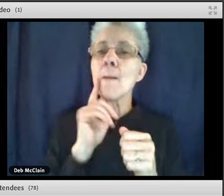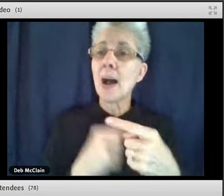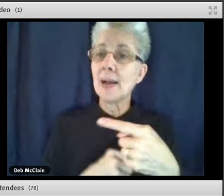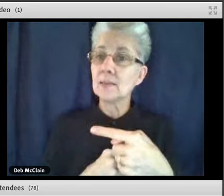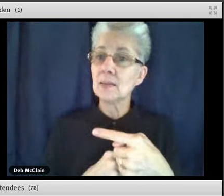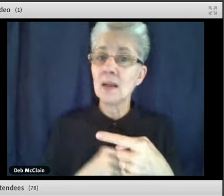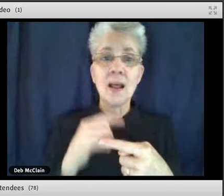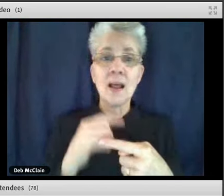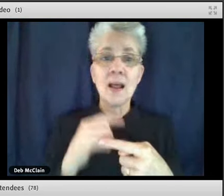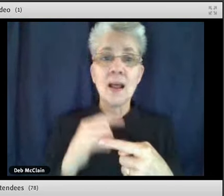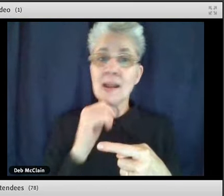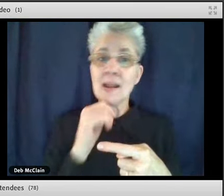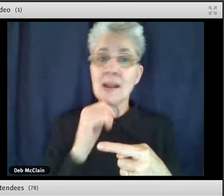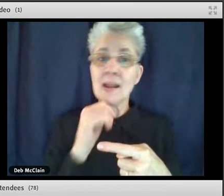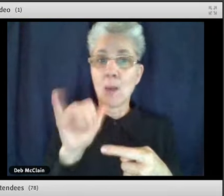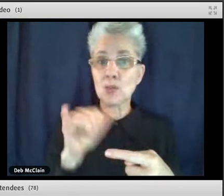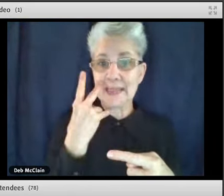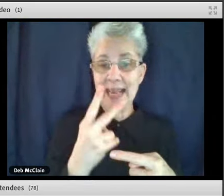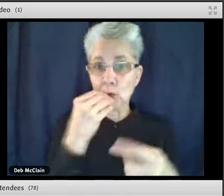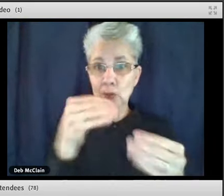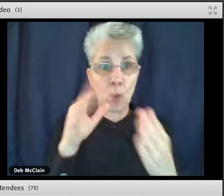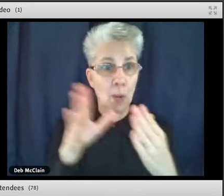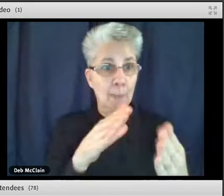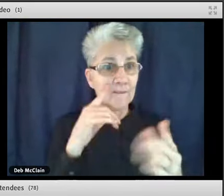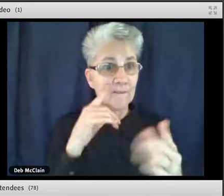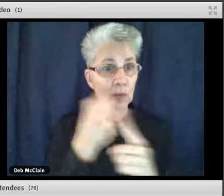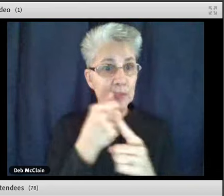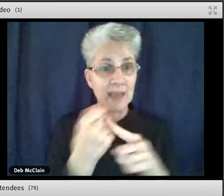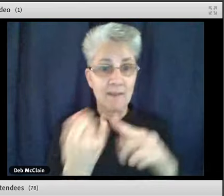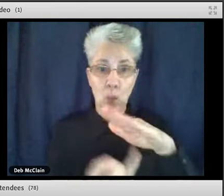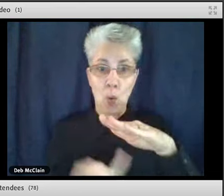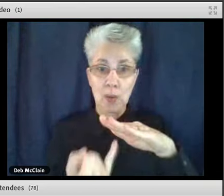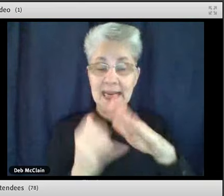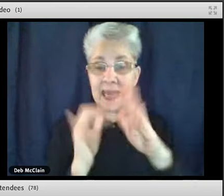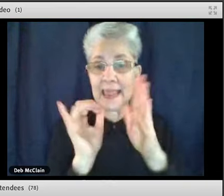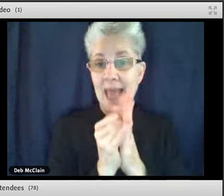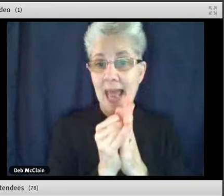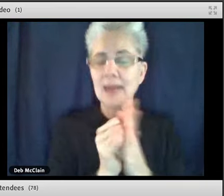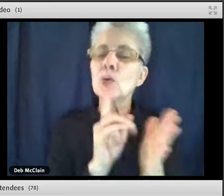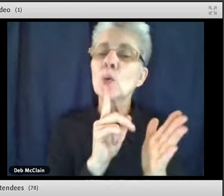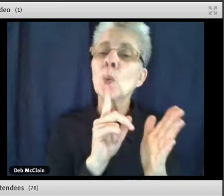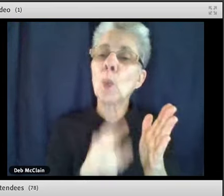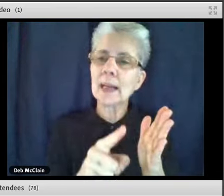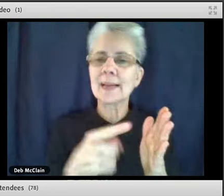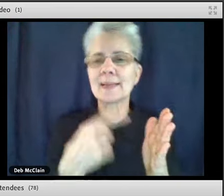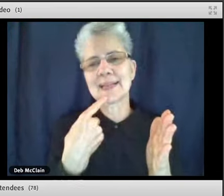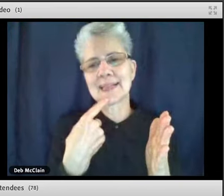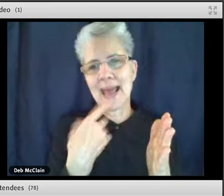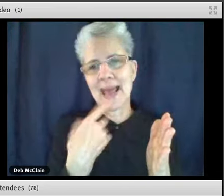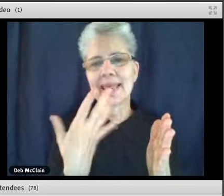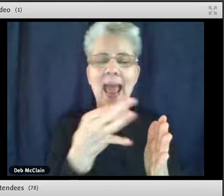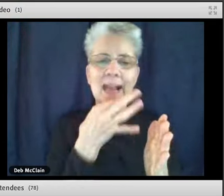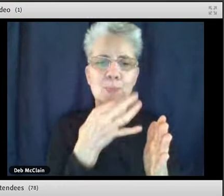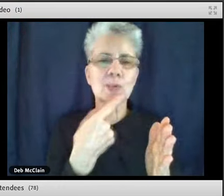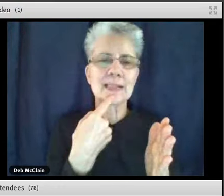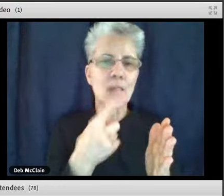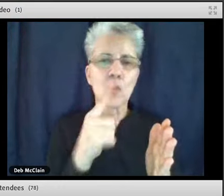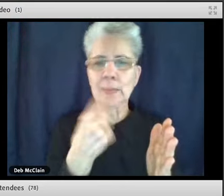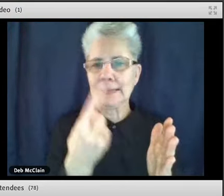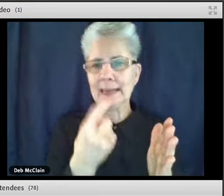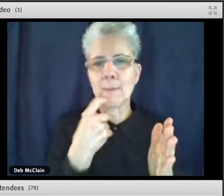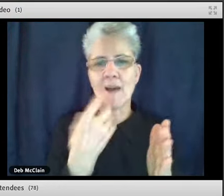are preparing for a self quarantine, really the experts say that you only need about 14 days supply